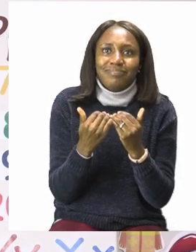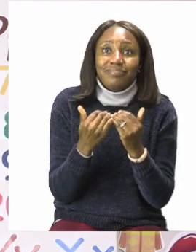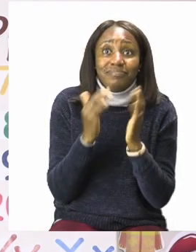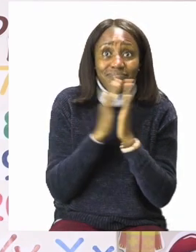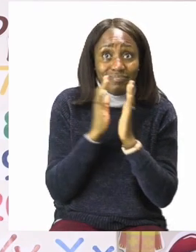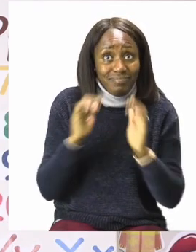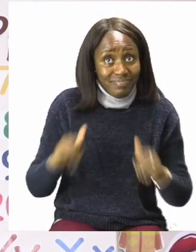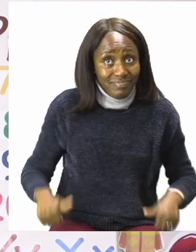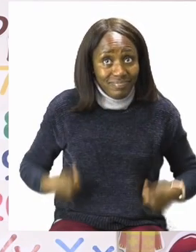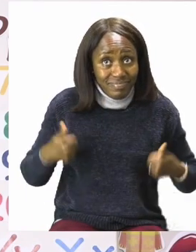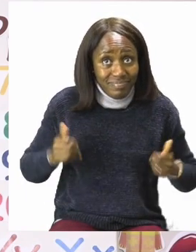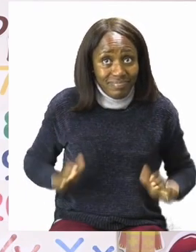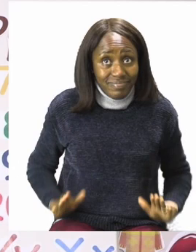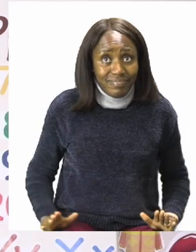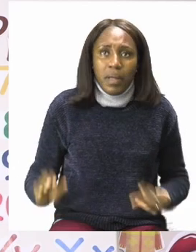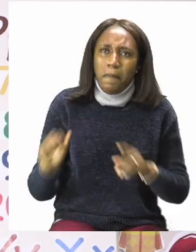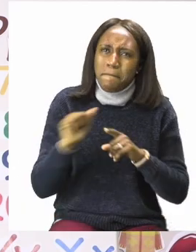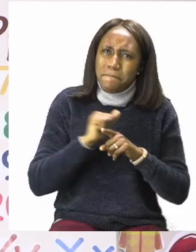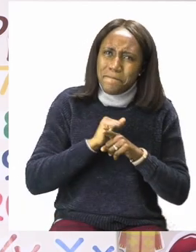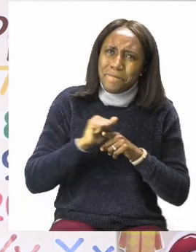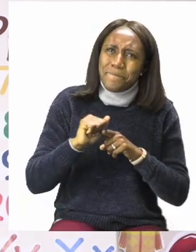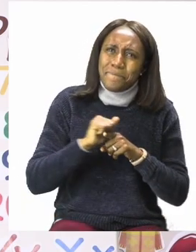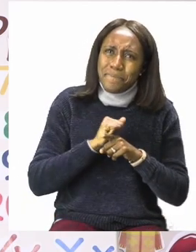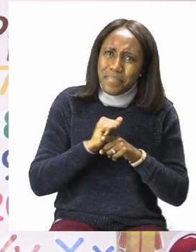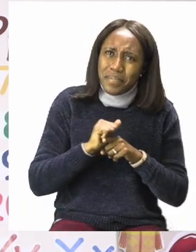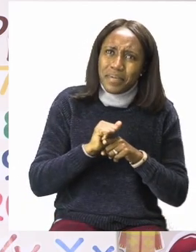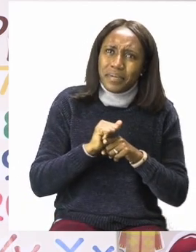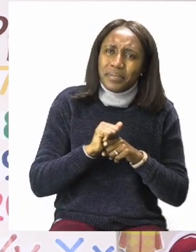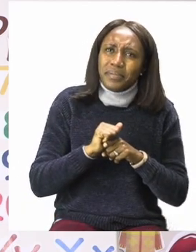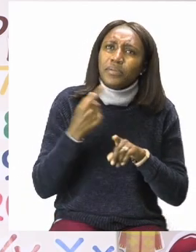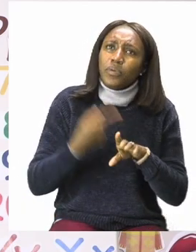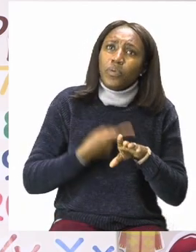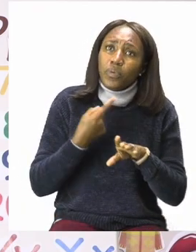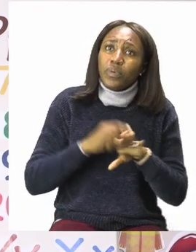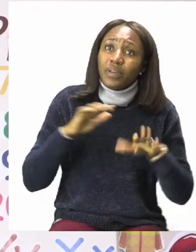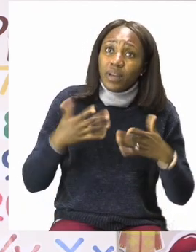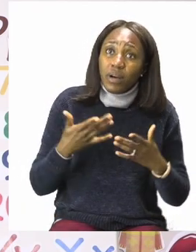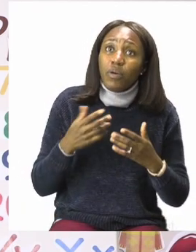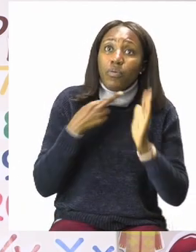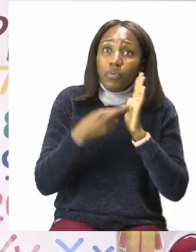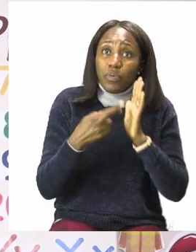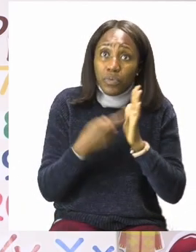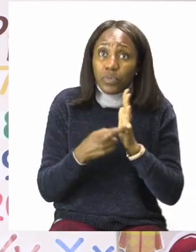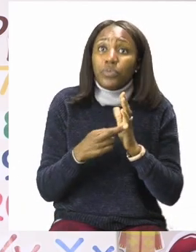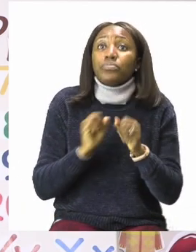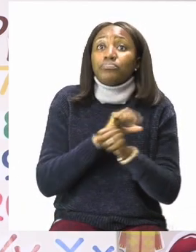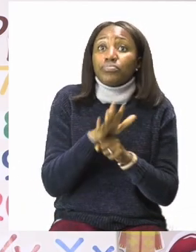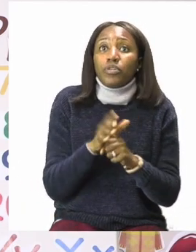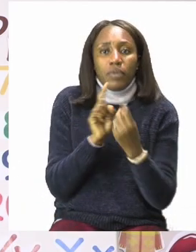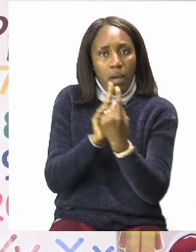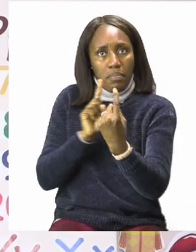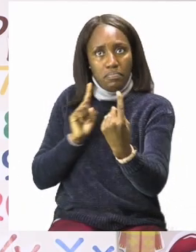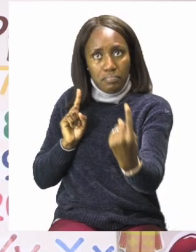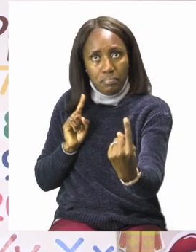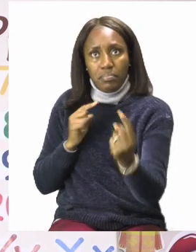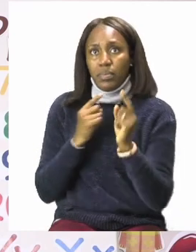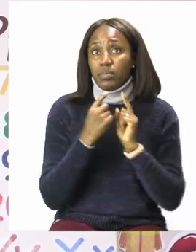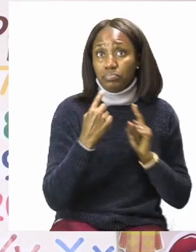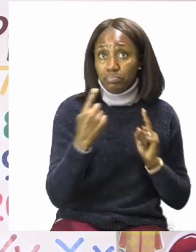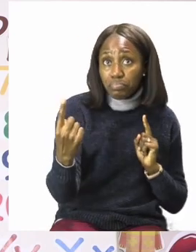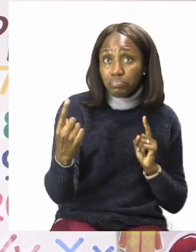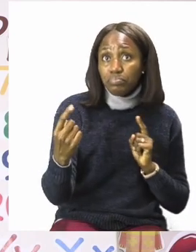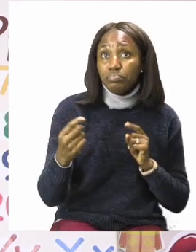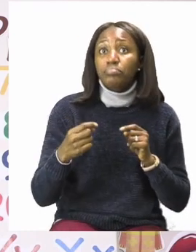girls, you can practice social distancing every time when you are near someone. Just make sure that you